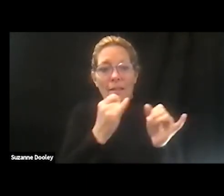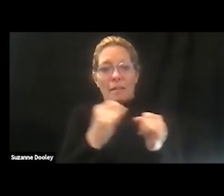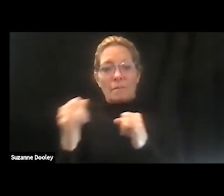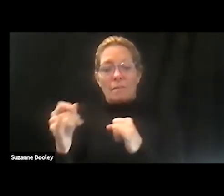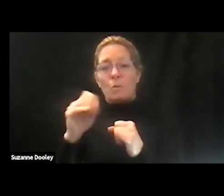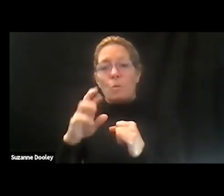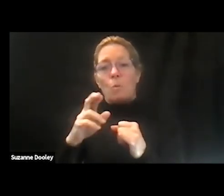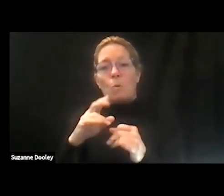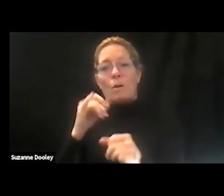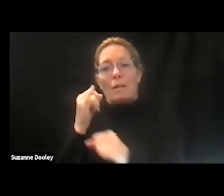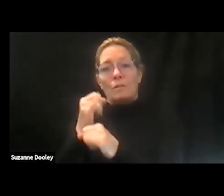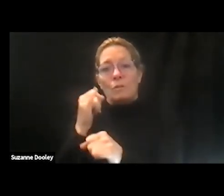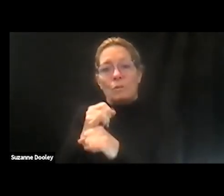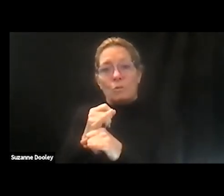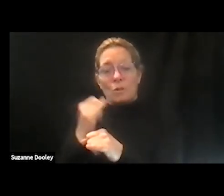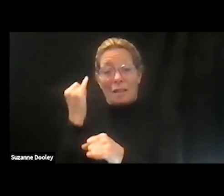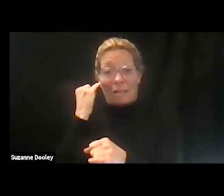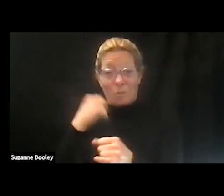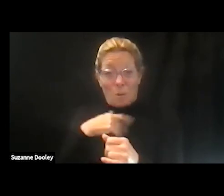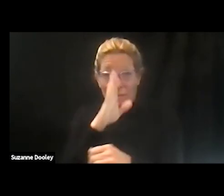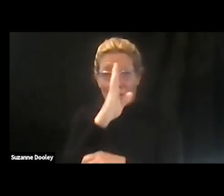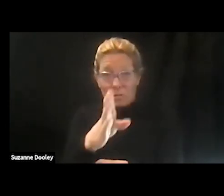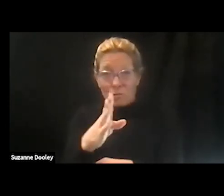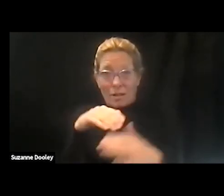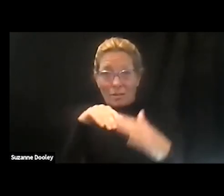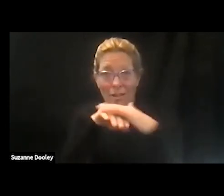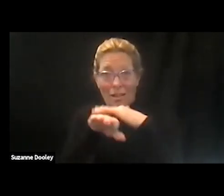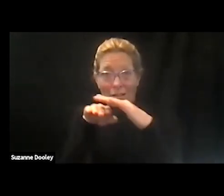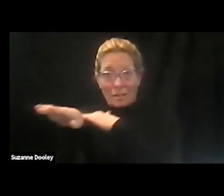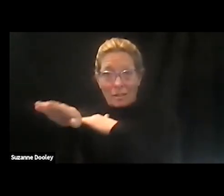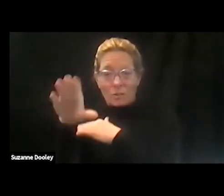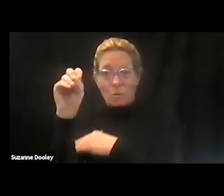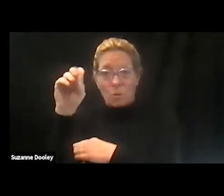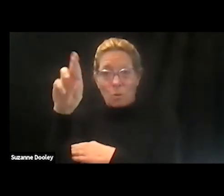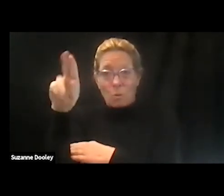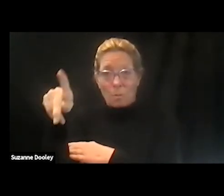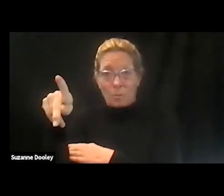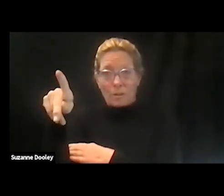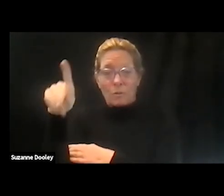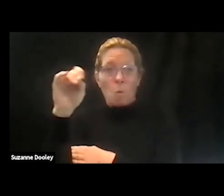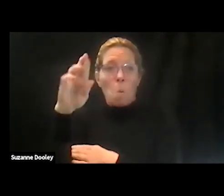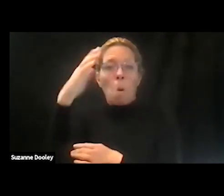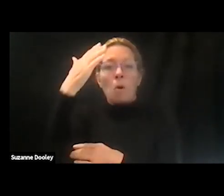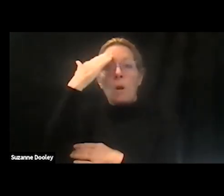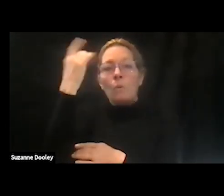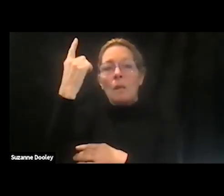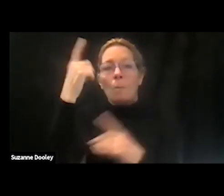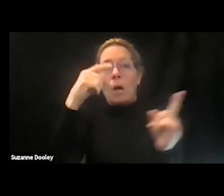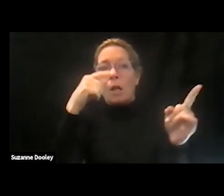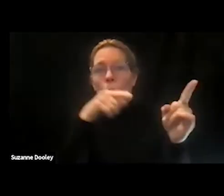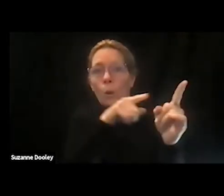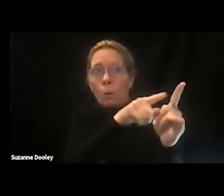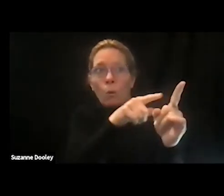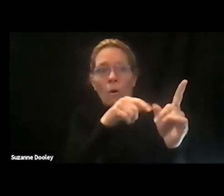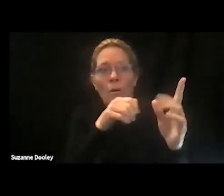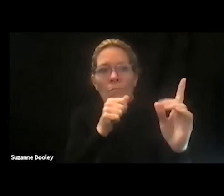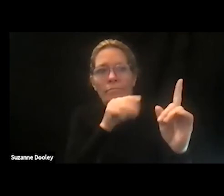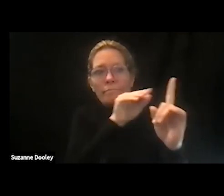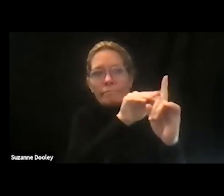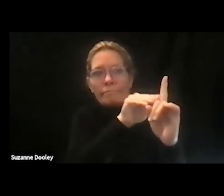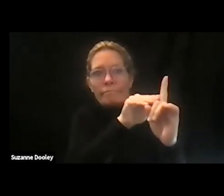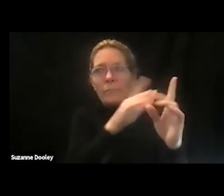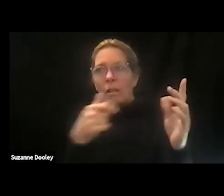institution, if you have direct access to those corporations or know someone who has access to, be ready to make